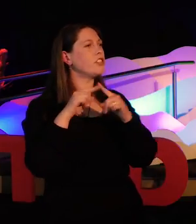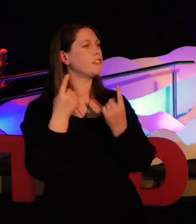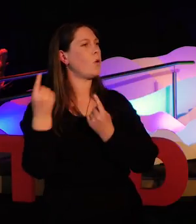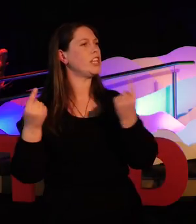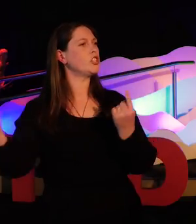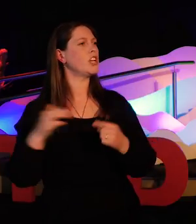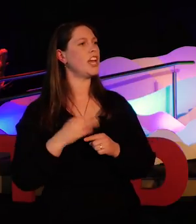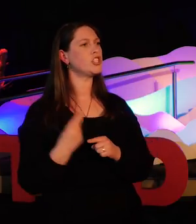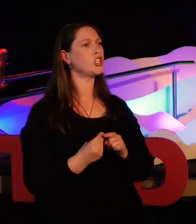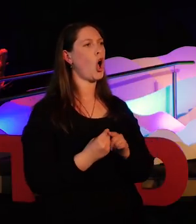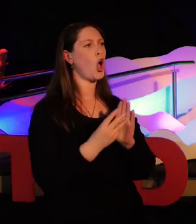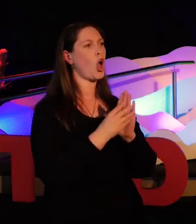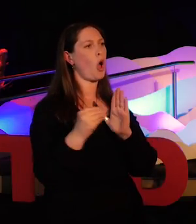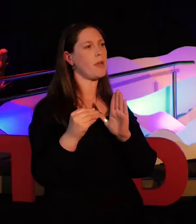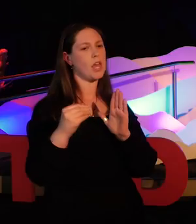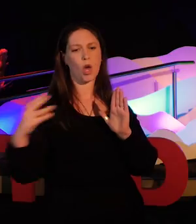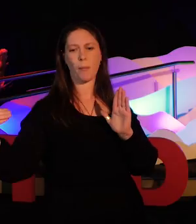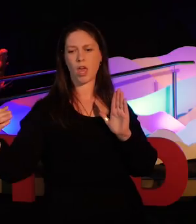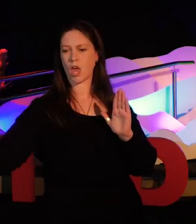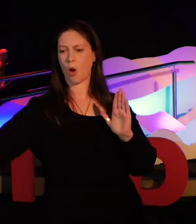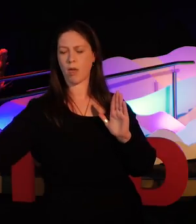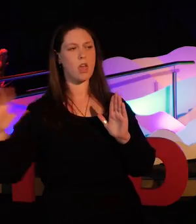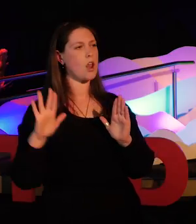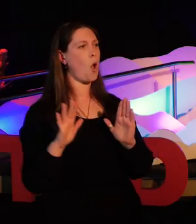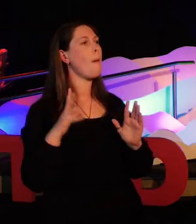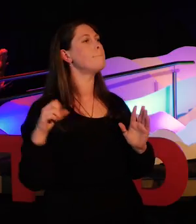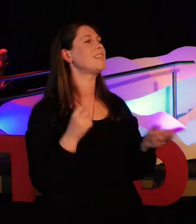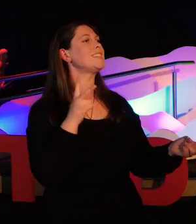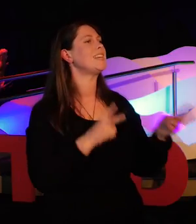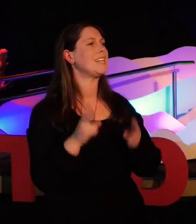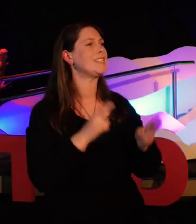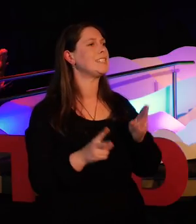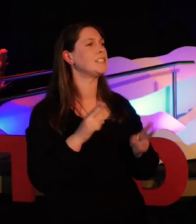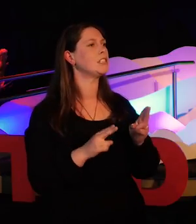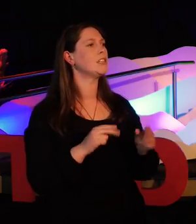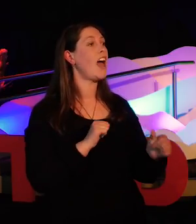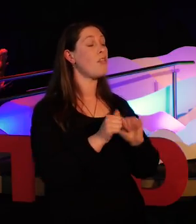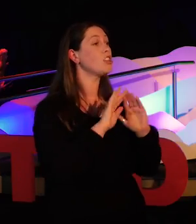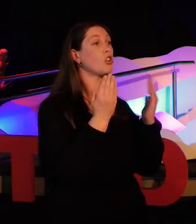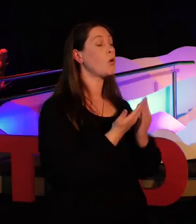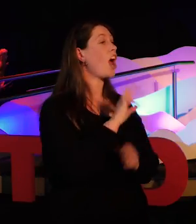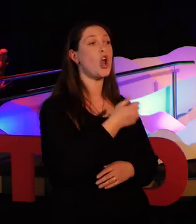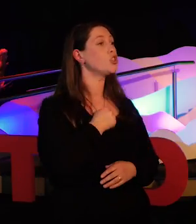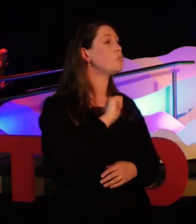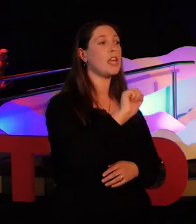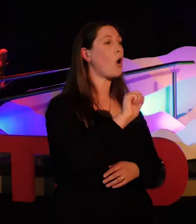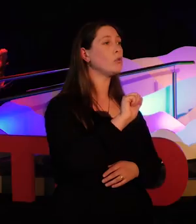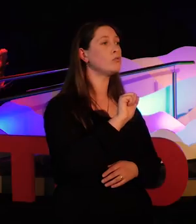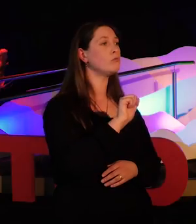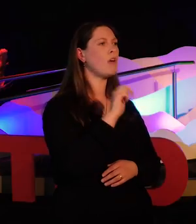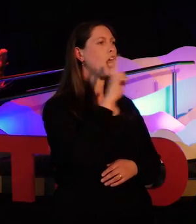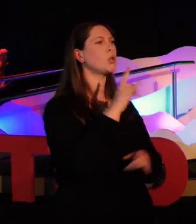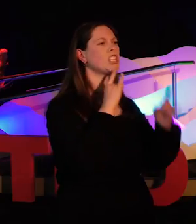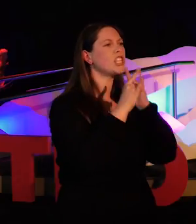as we said, it's not a cut and paste, it's a cut edit paste. And the best in the world are not superheroes, despite what it looks like when